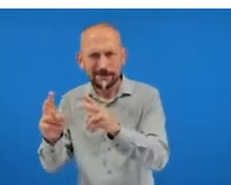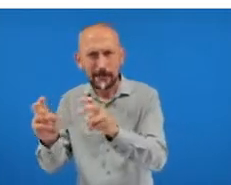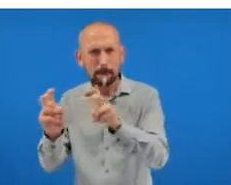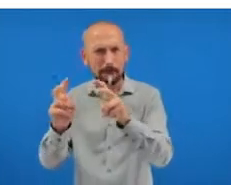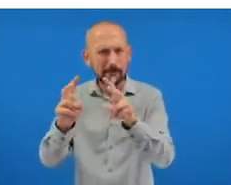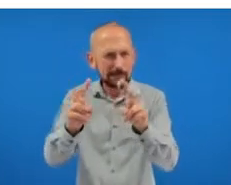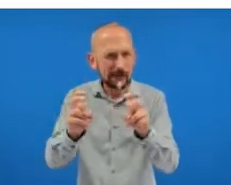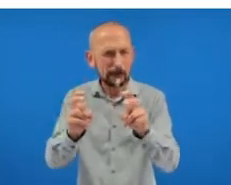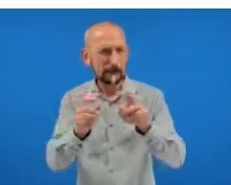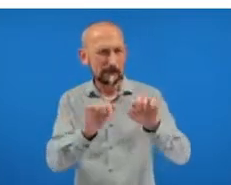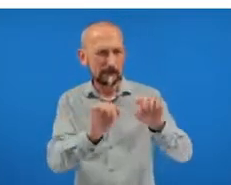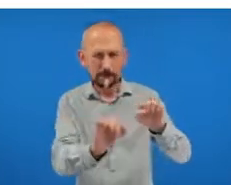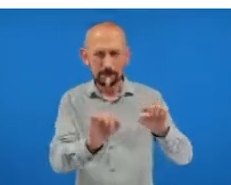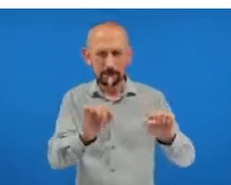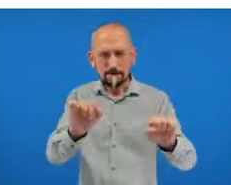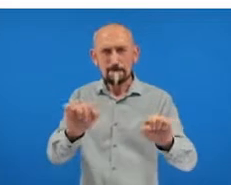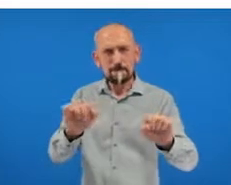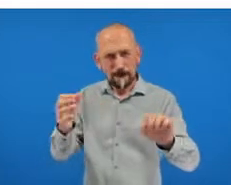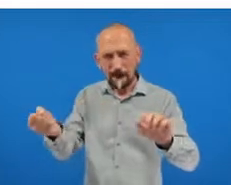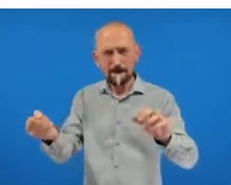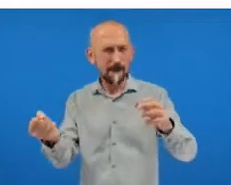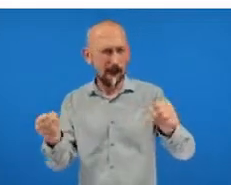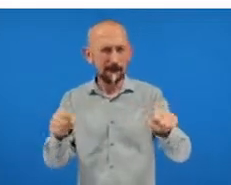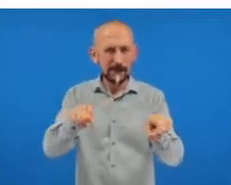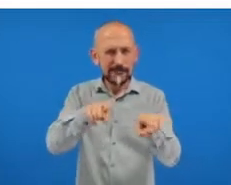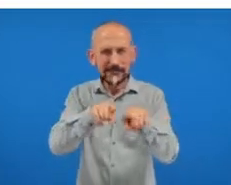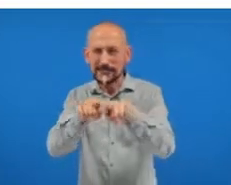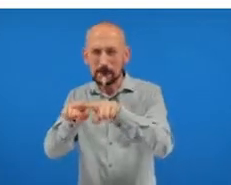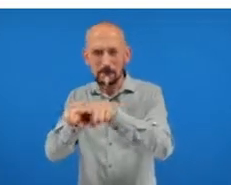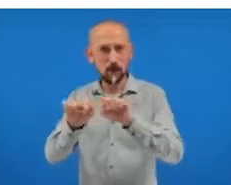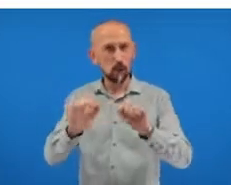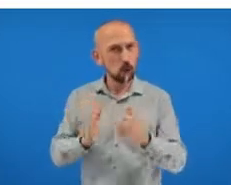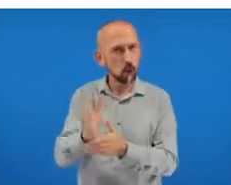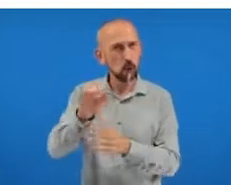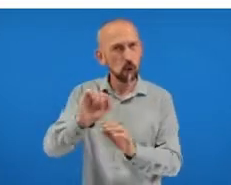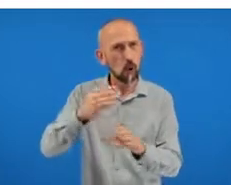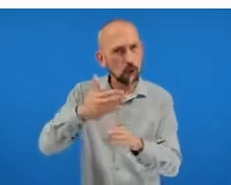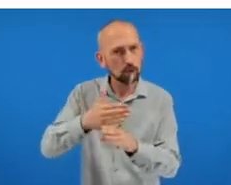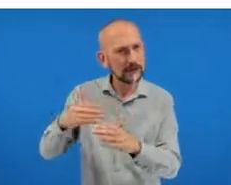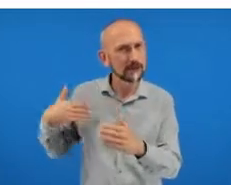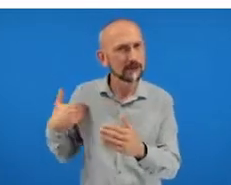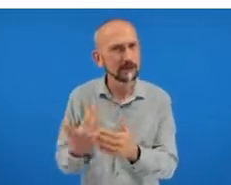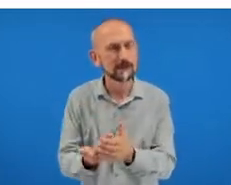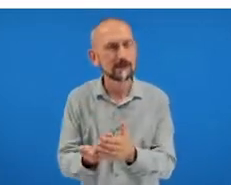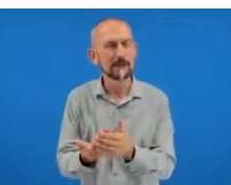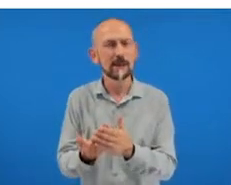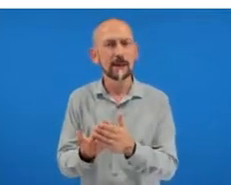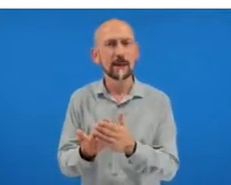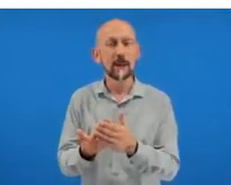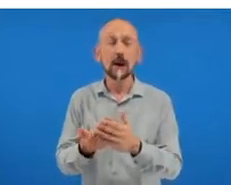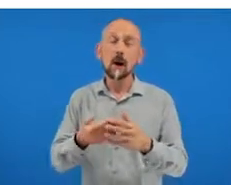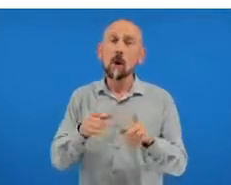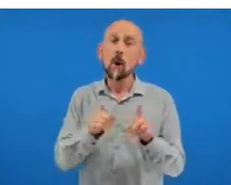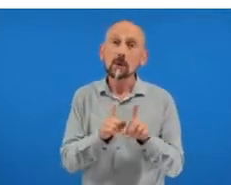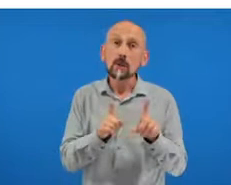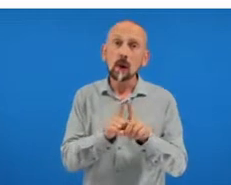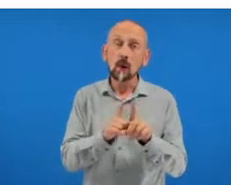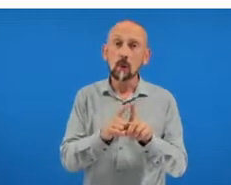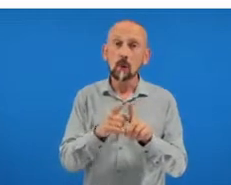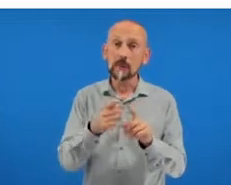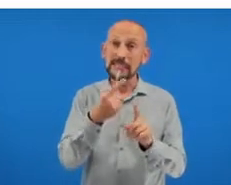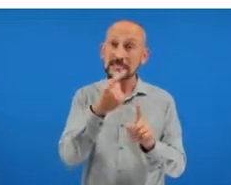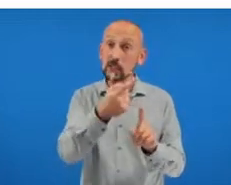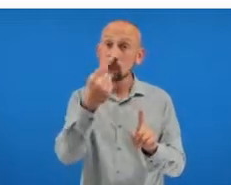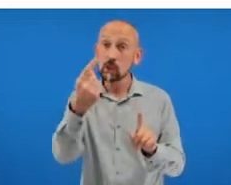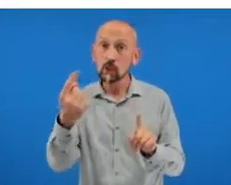there at different stages in your careers, and also each one of you represents